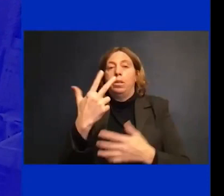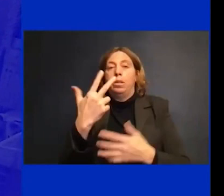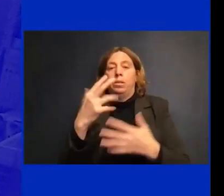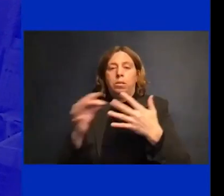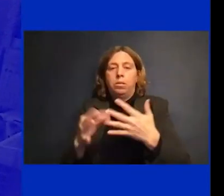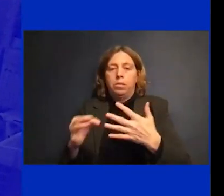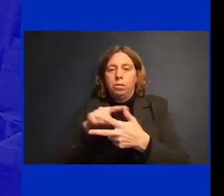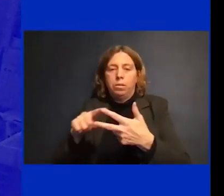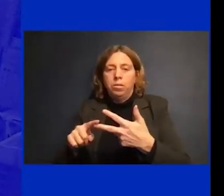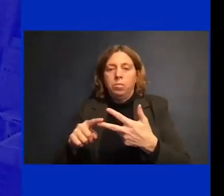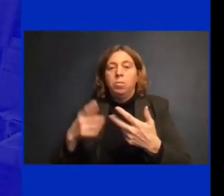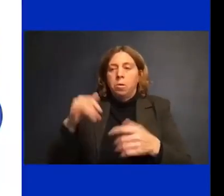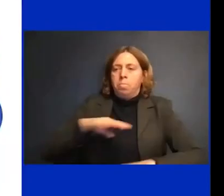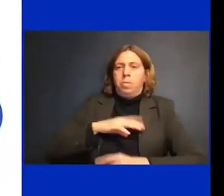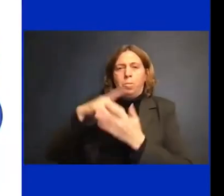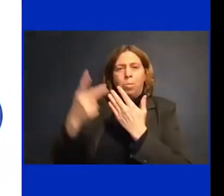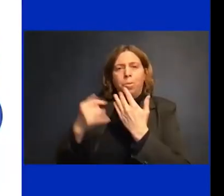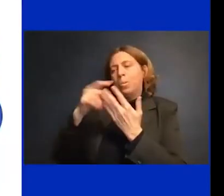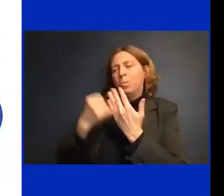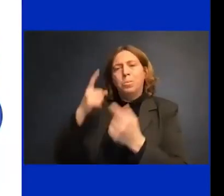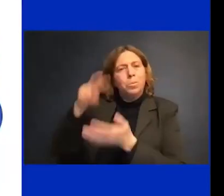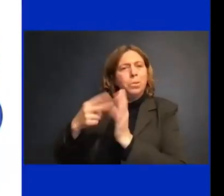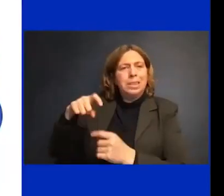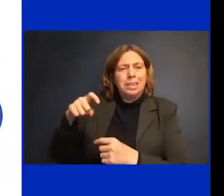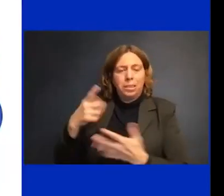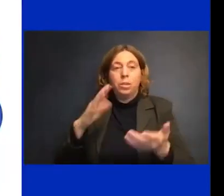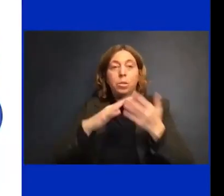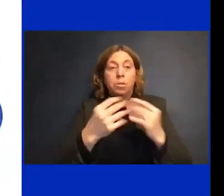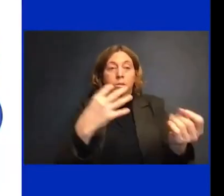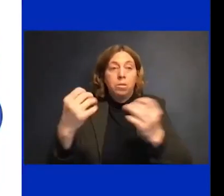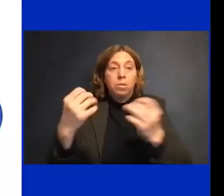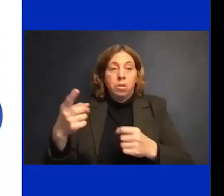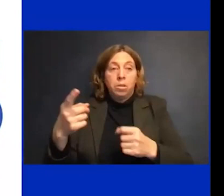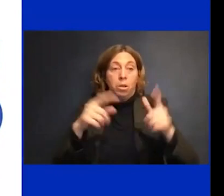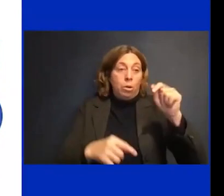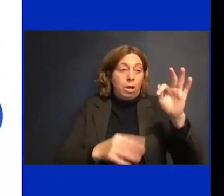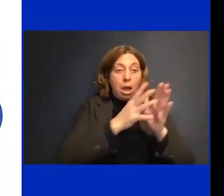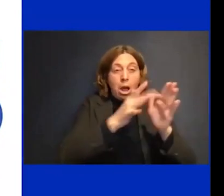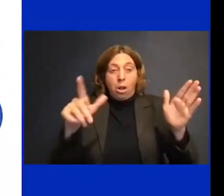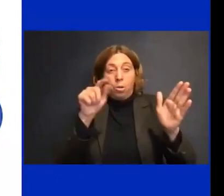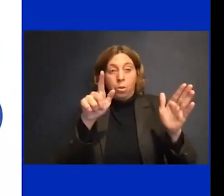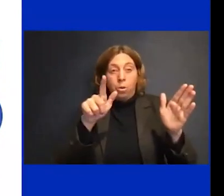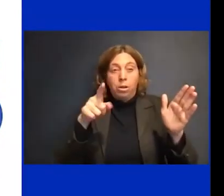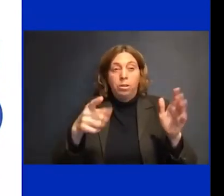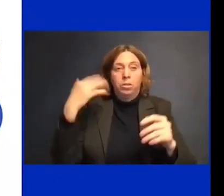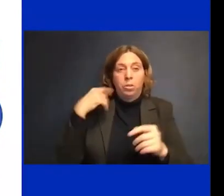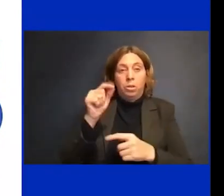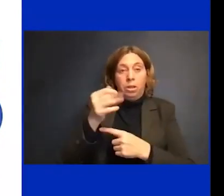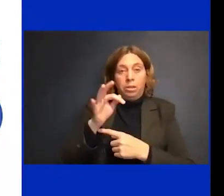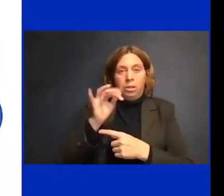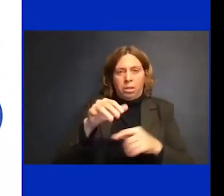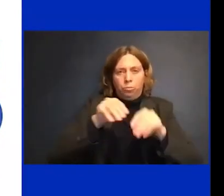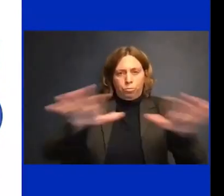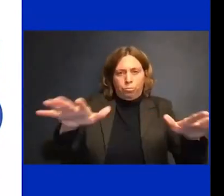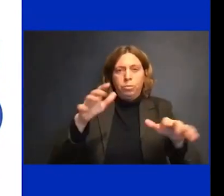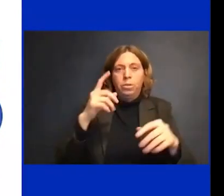the project purpose and need. These 3 alternatives were split operations between a rehabilitated bus terminal